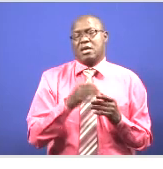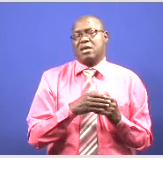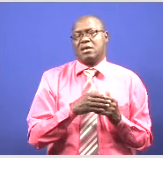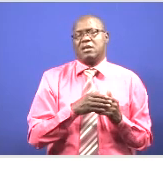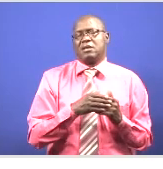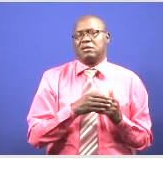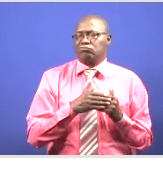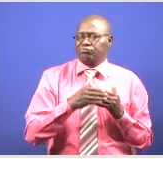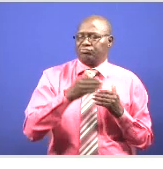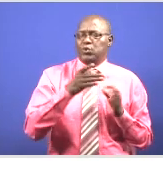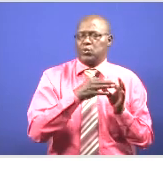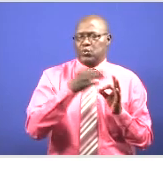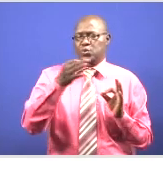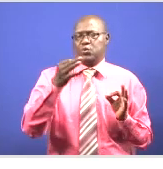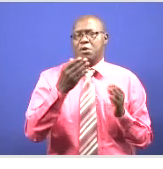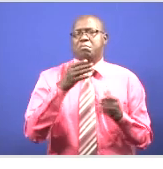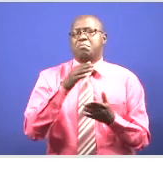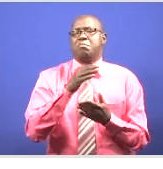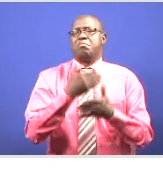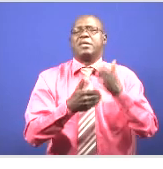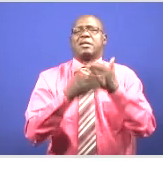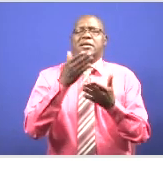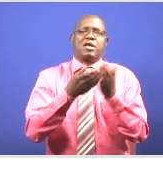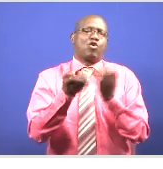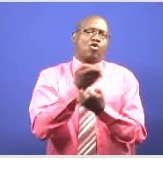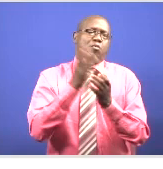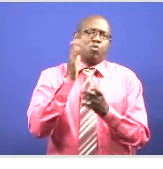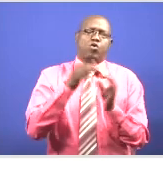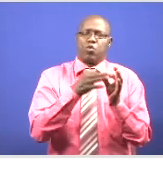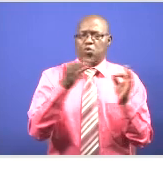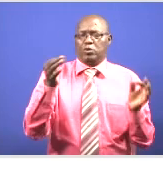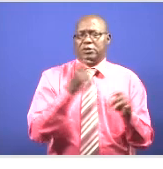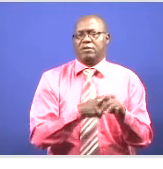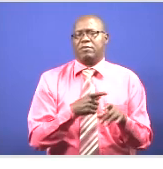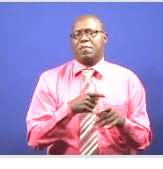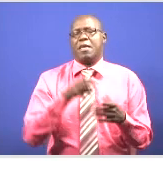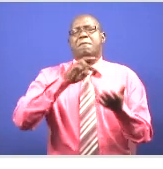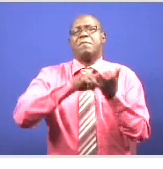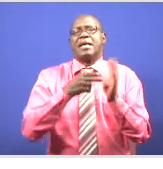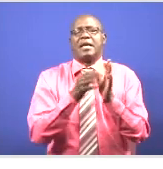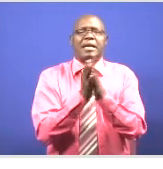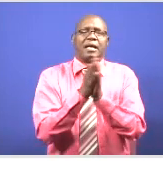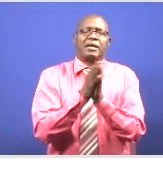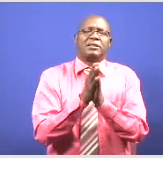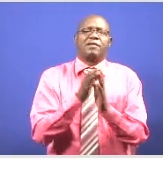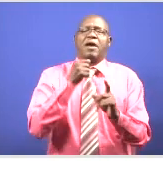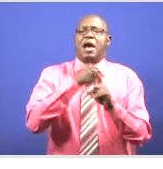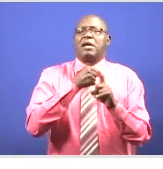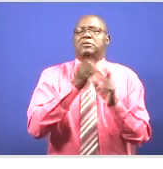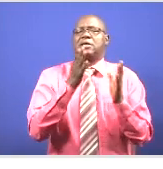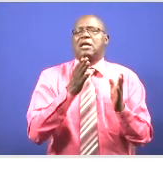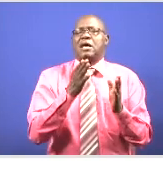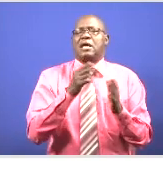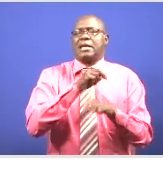economy may take quite some time. So actually, let's say the narrative, hustle the nation, and in 100 days, it was